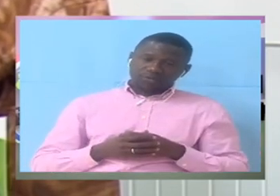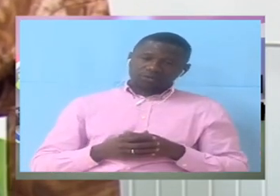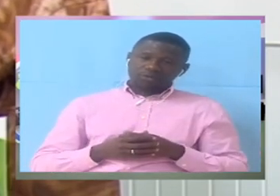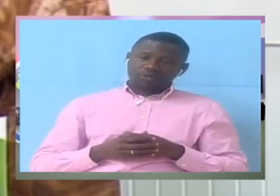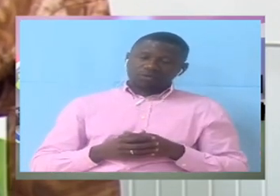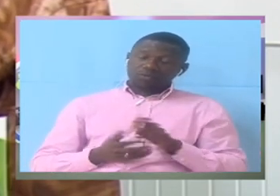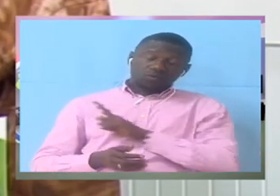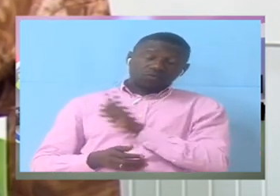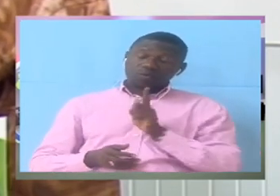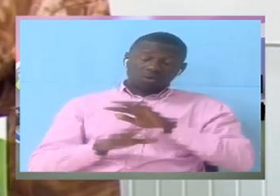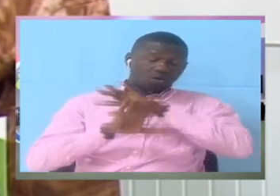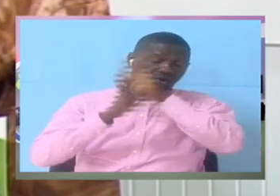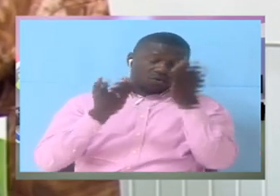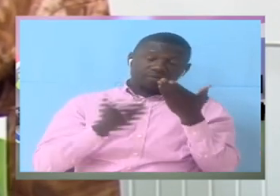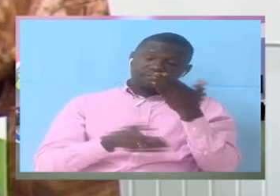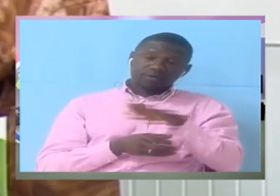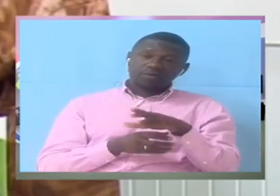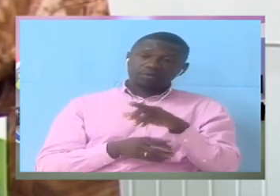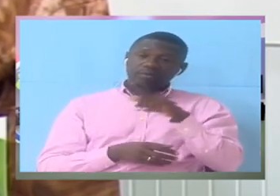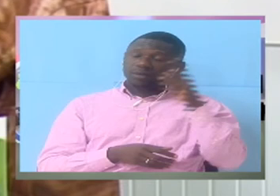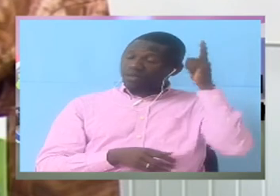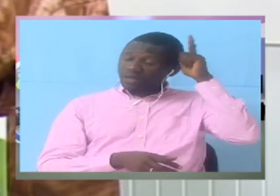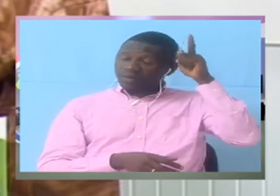We were all from Liberia, but